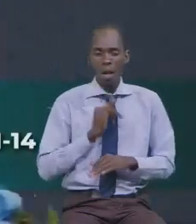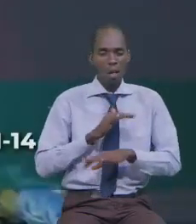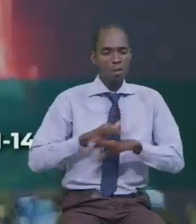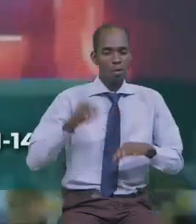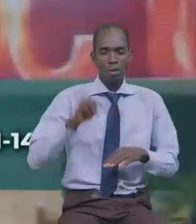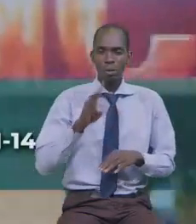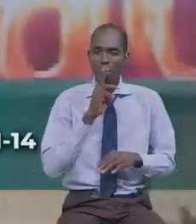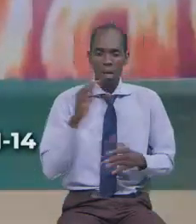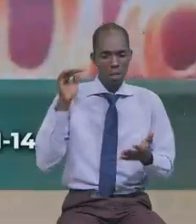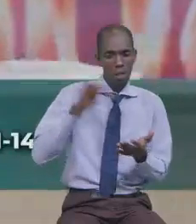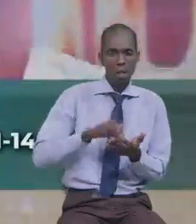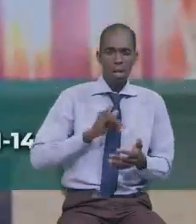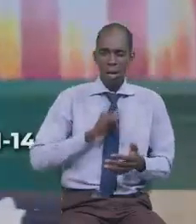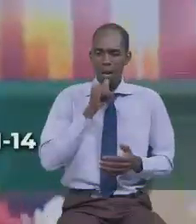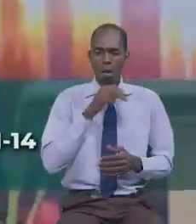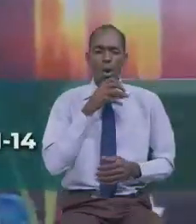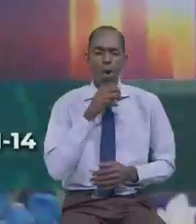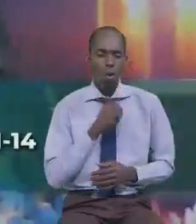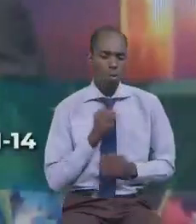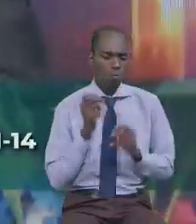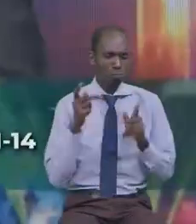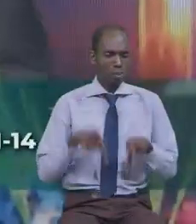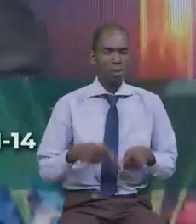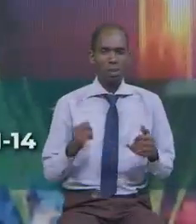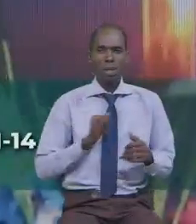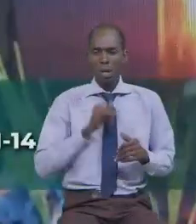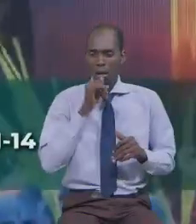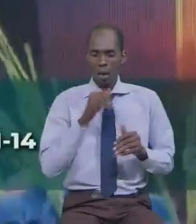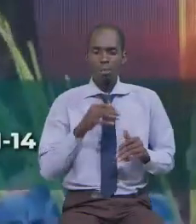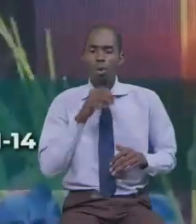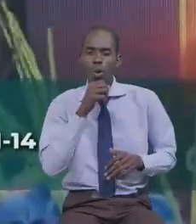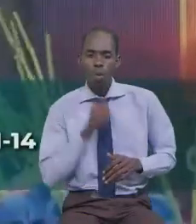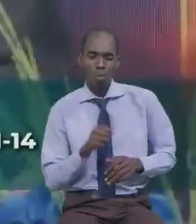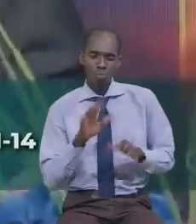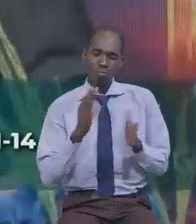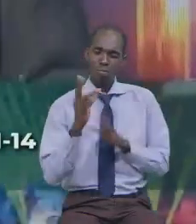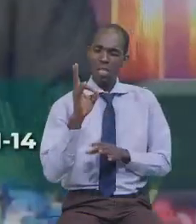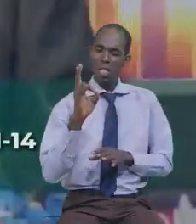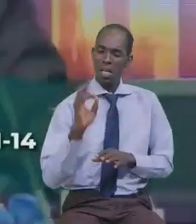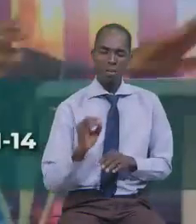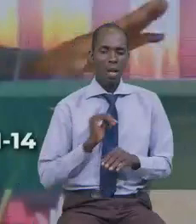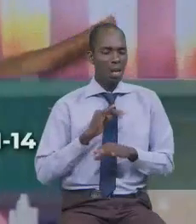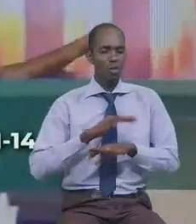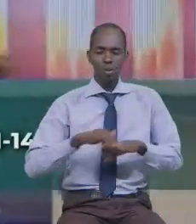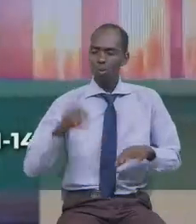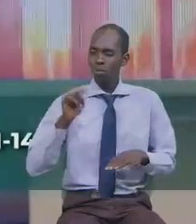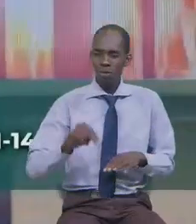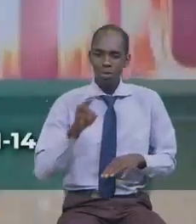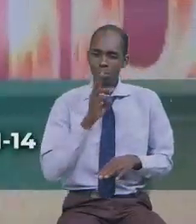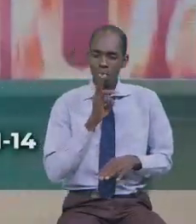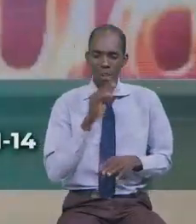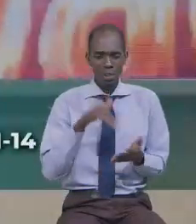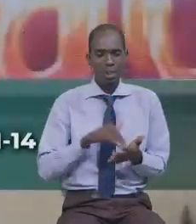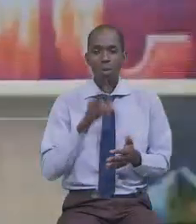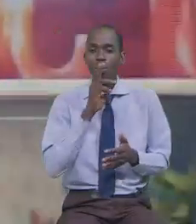anymore. I'm old now. I'm in my 70s. And I leave water drinking to young